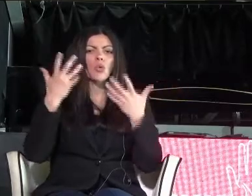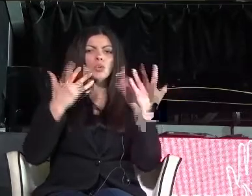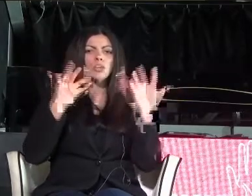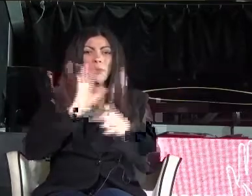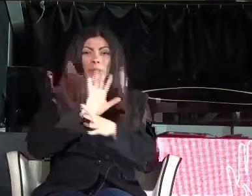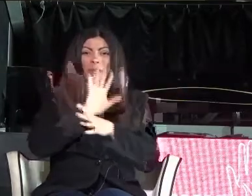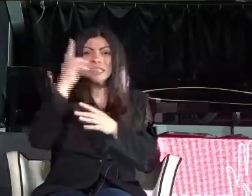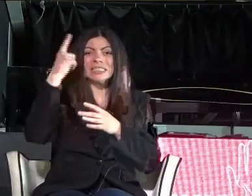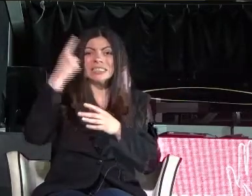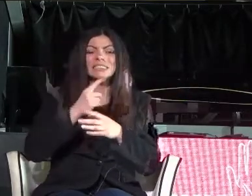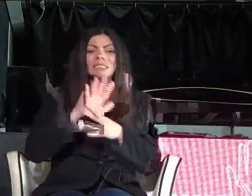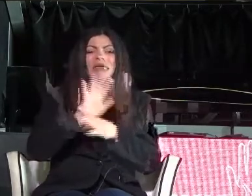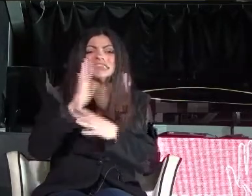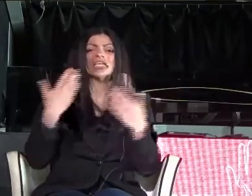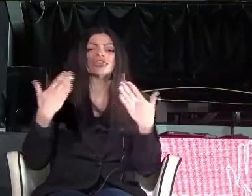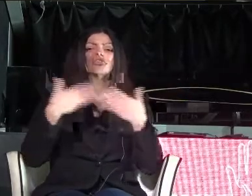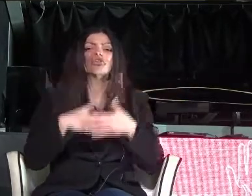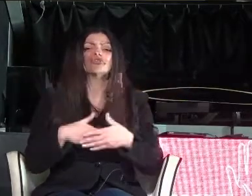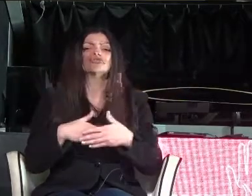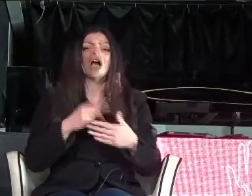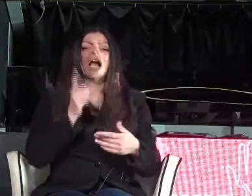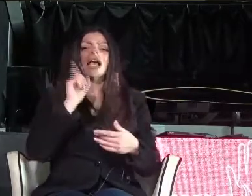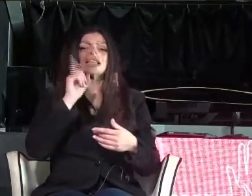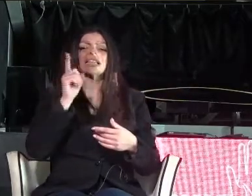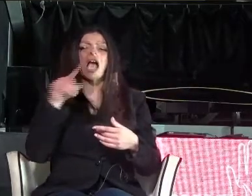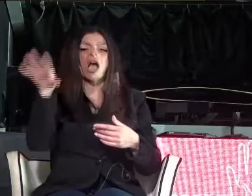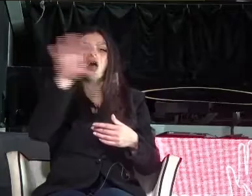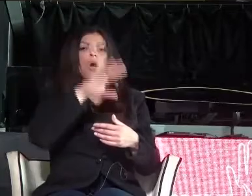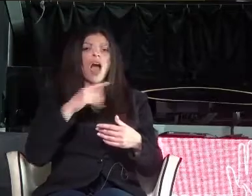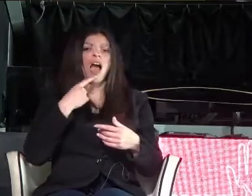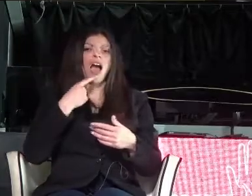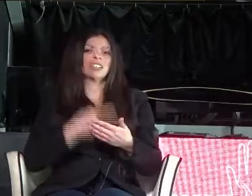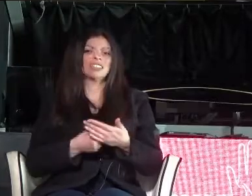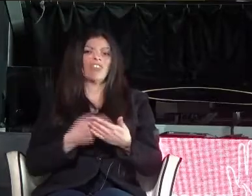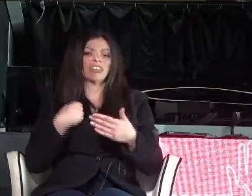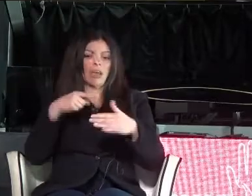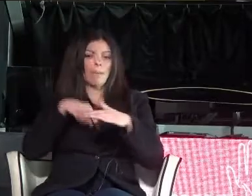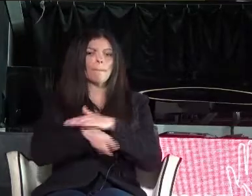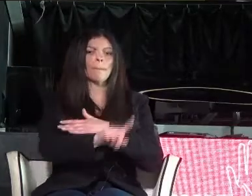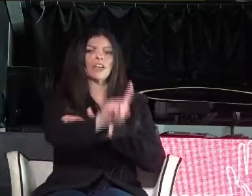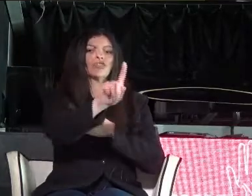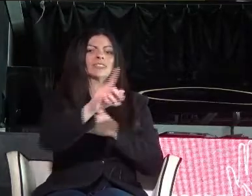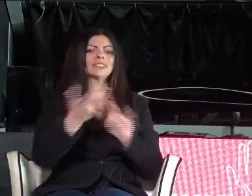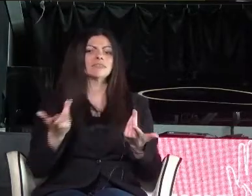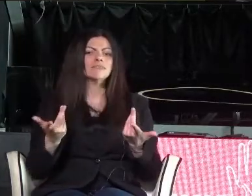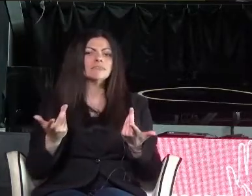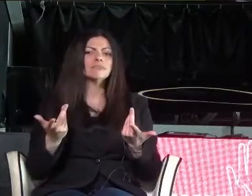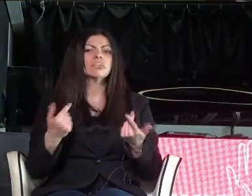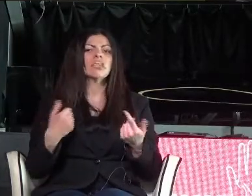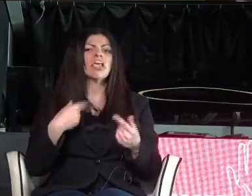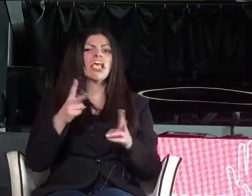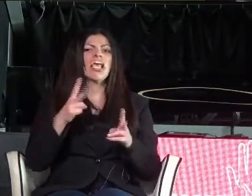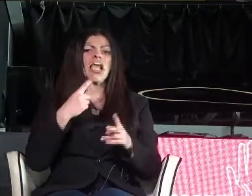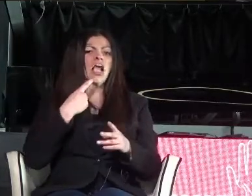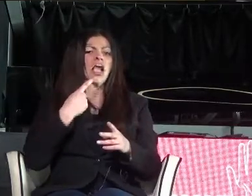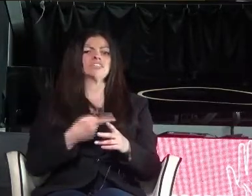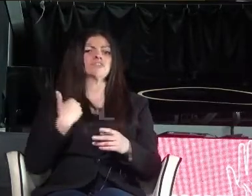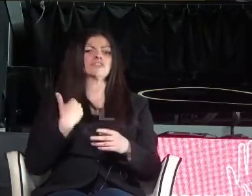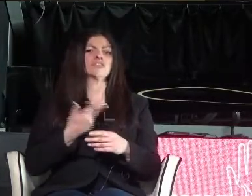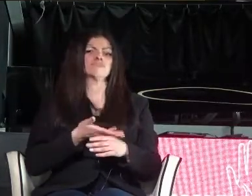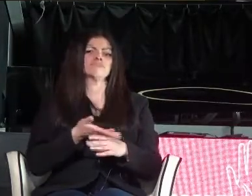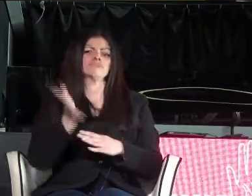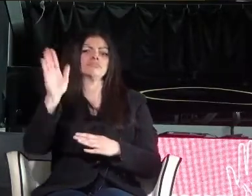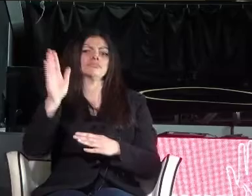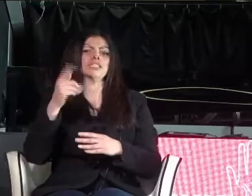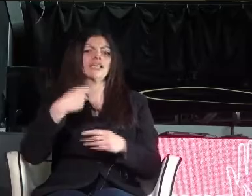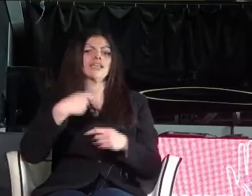called us refugees, and some claimed that we were going to a big excursion. So now we had 2 names, 2 identities,